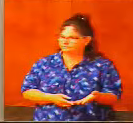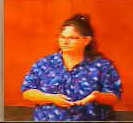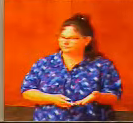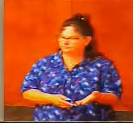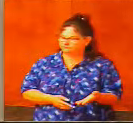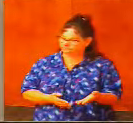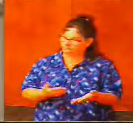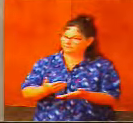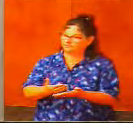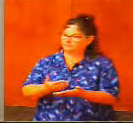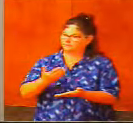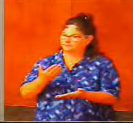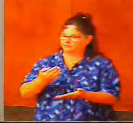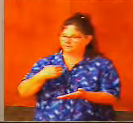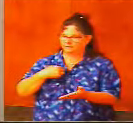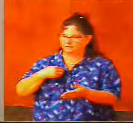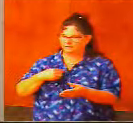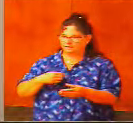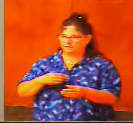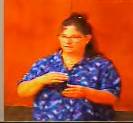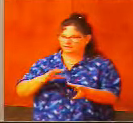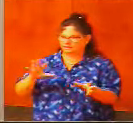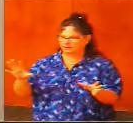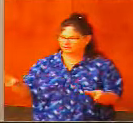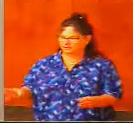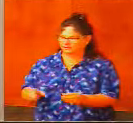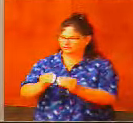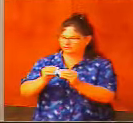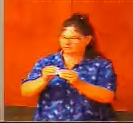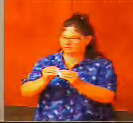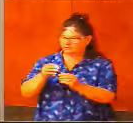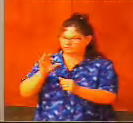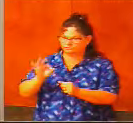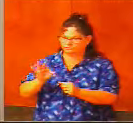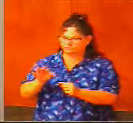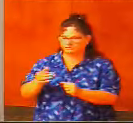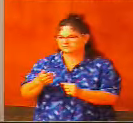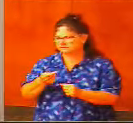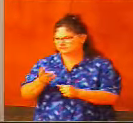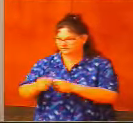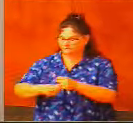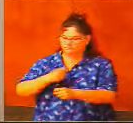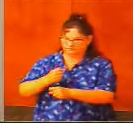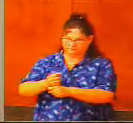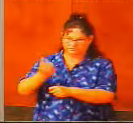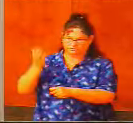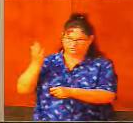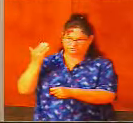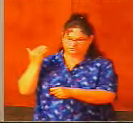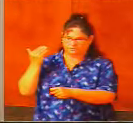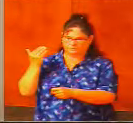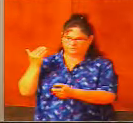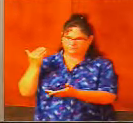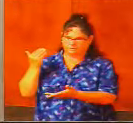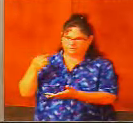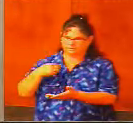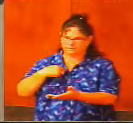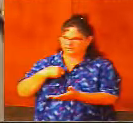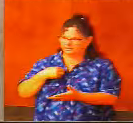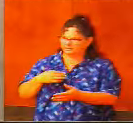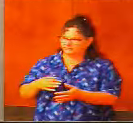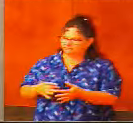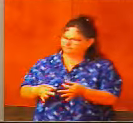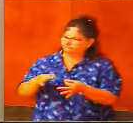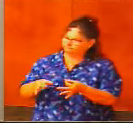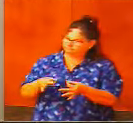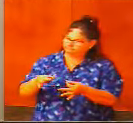In fact, before I put this sermon together, really several years ago now, I hesitated